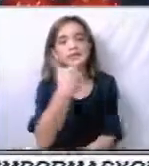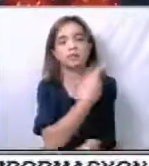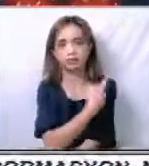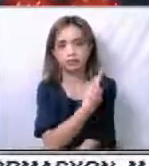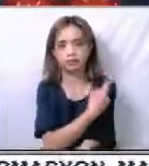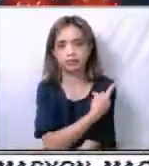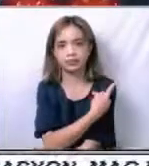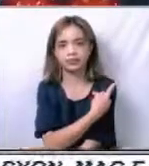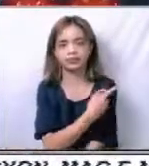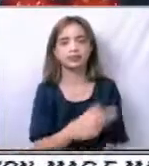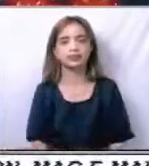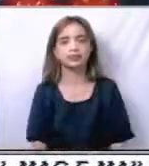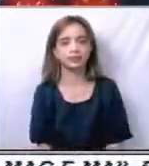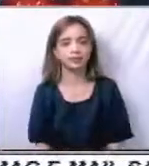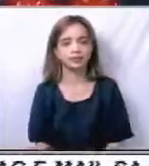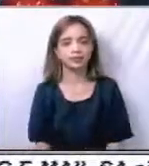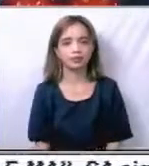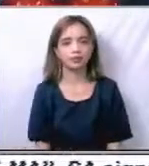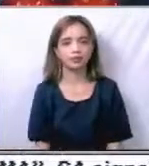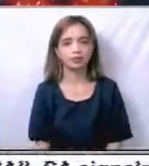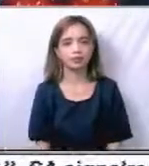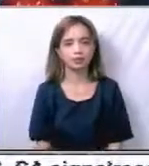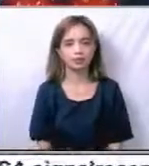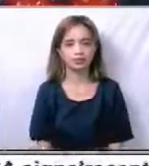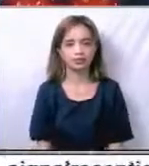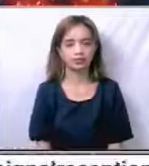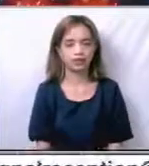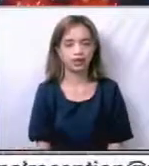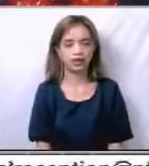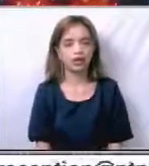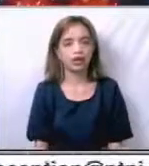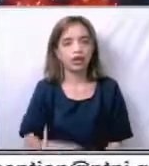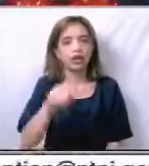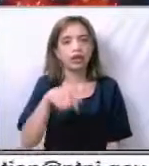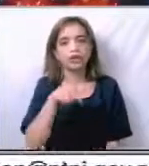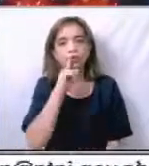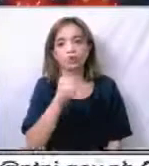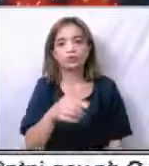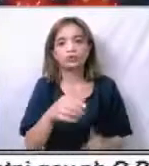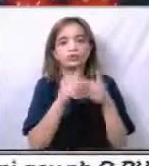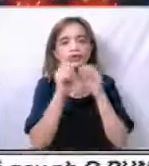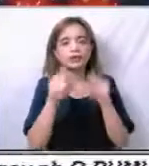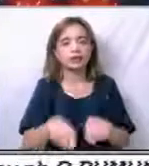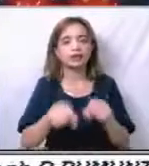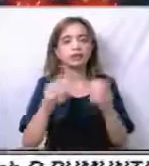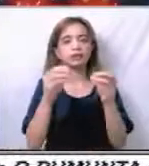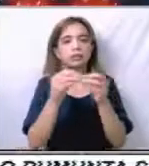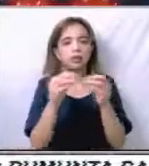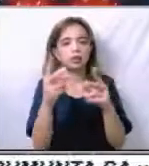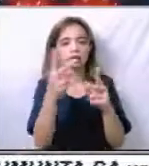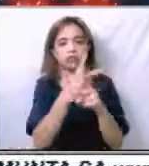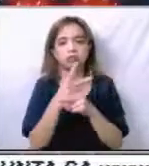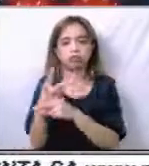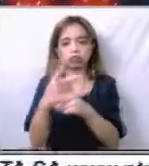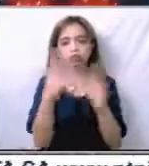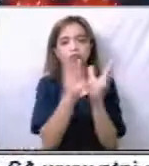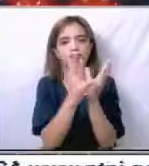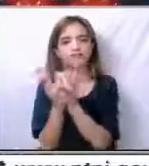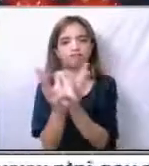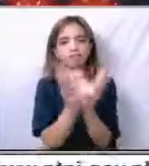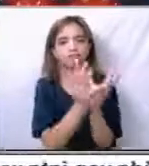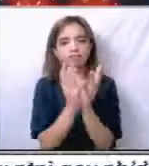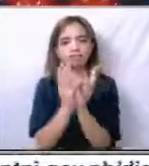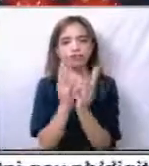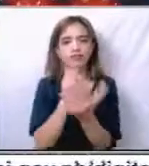against COVID-19. May this initiative lead us to achieve population protection against